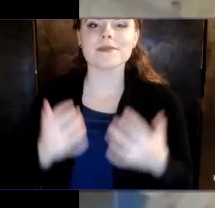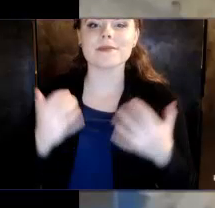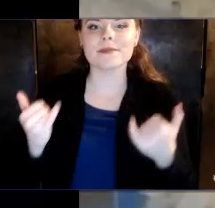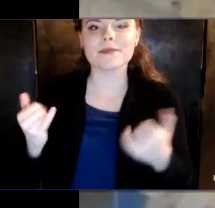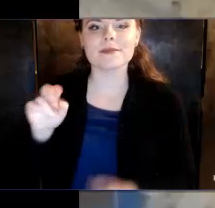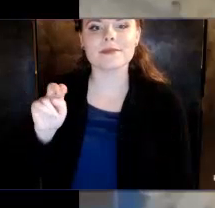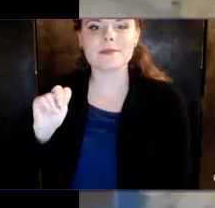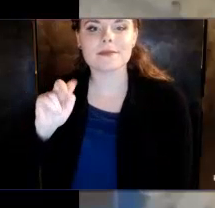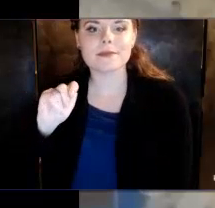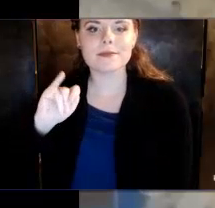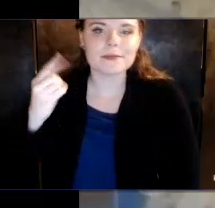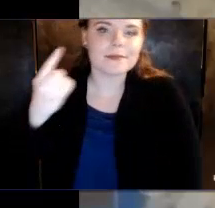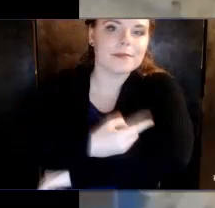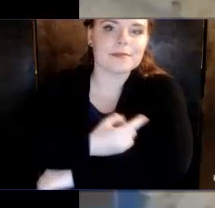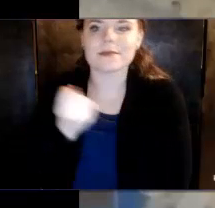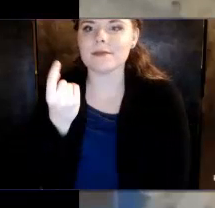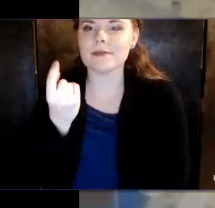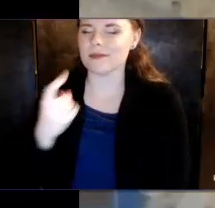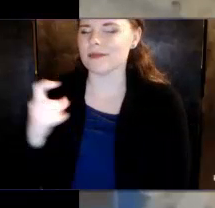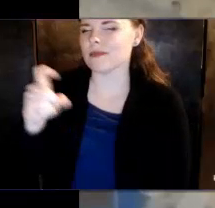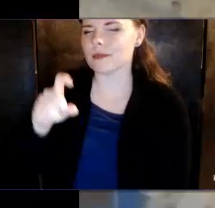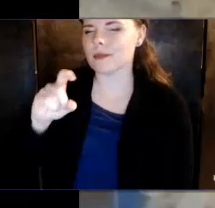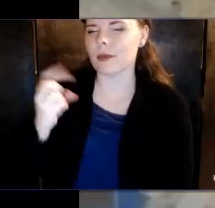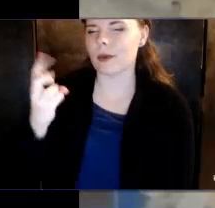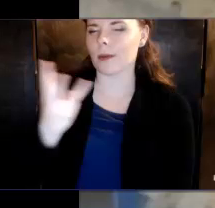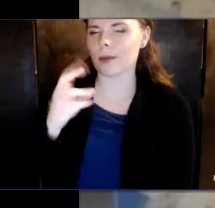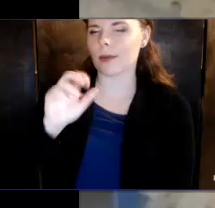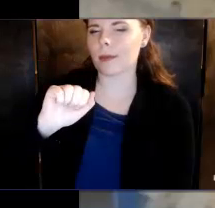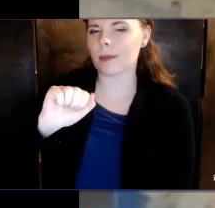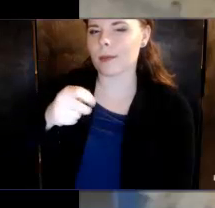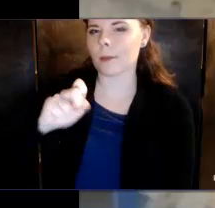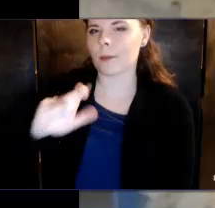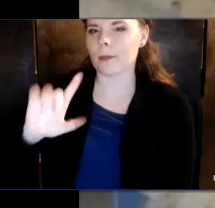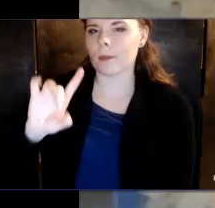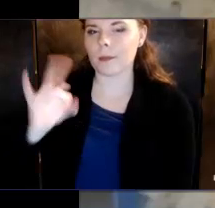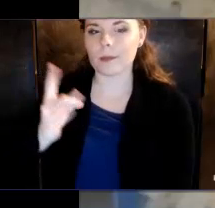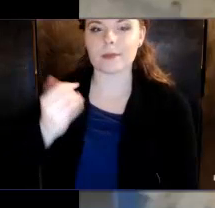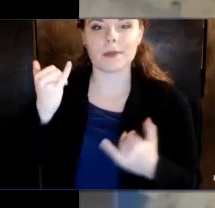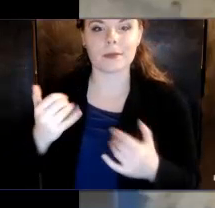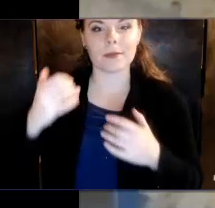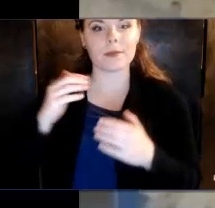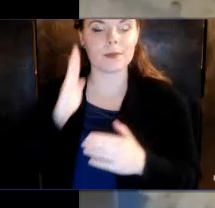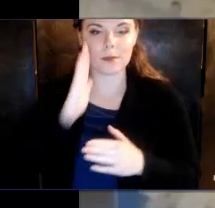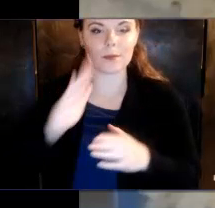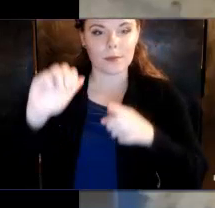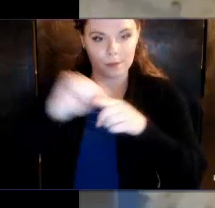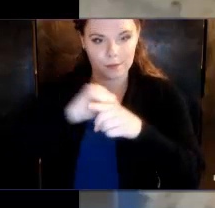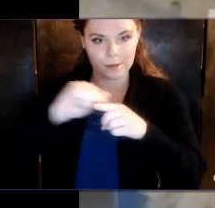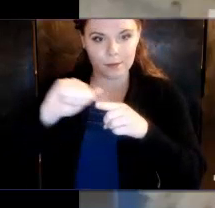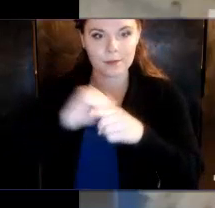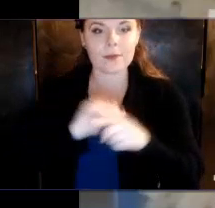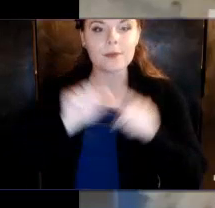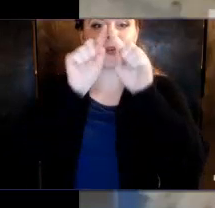NTI Day 11, and it should be Wednesday, April 8th. And today we are learning about the triangle sum